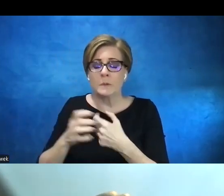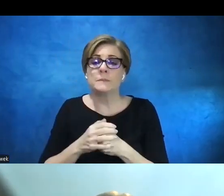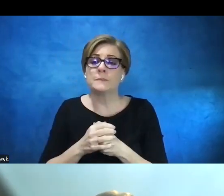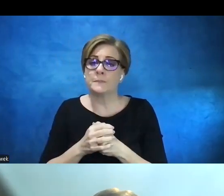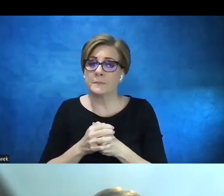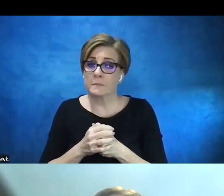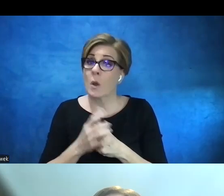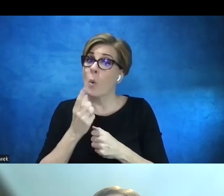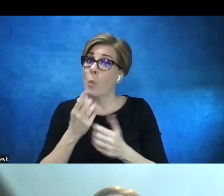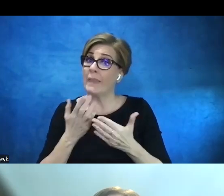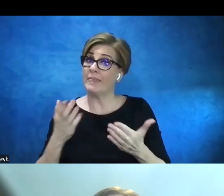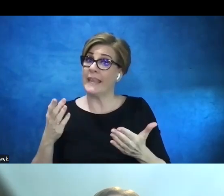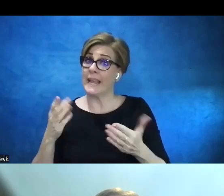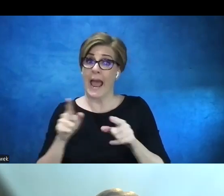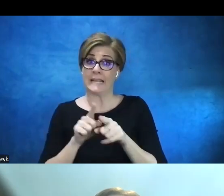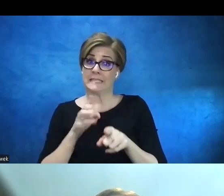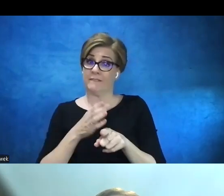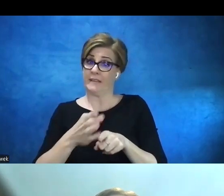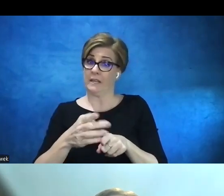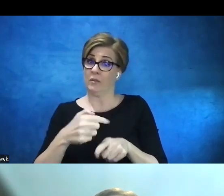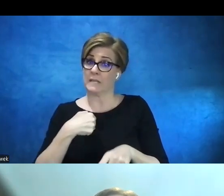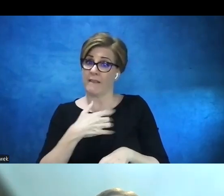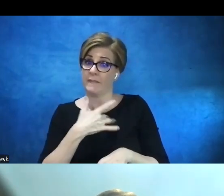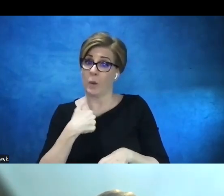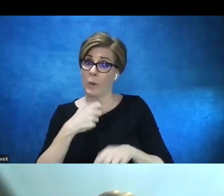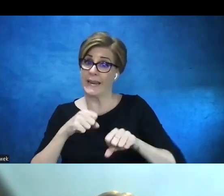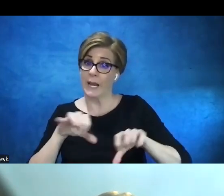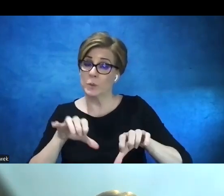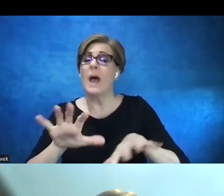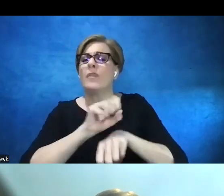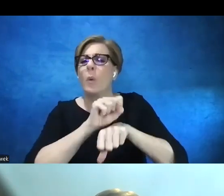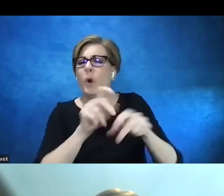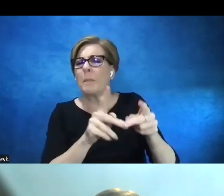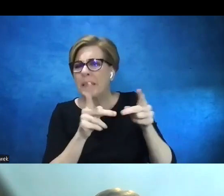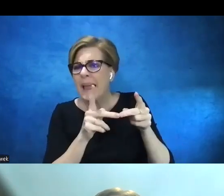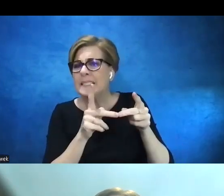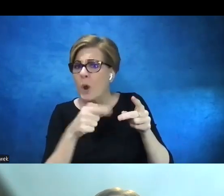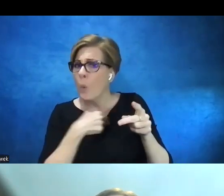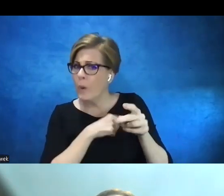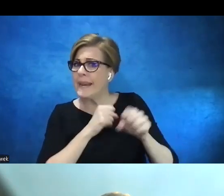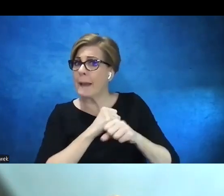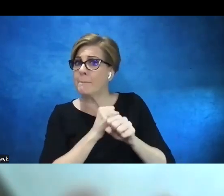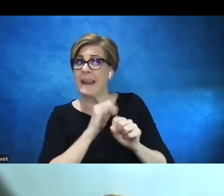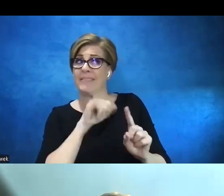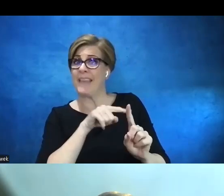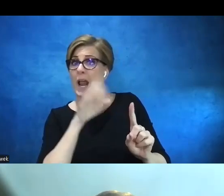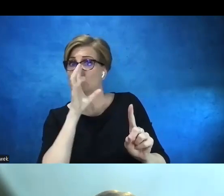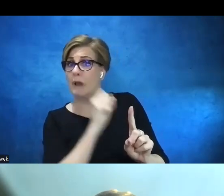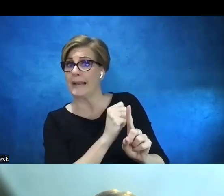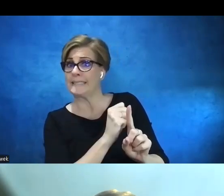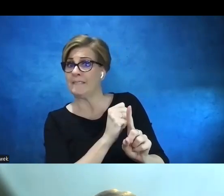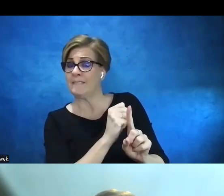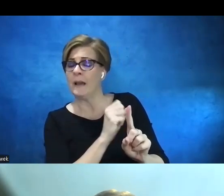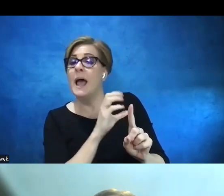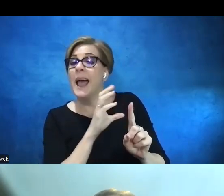can do as a field, with the workplace, yes, we can make it an attractive workplace, but I think we can take those